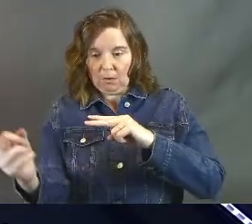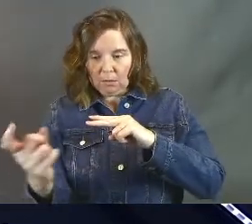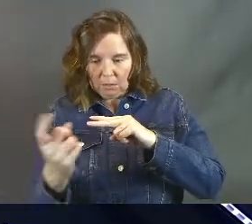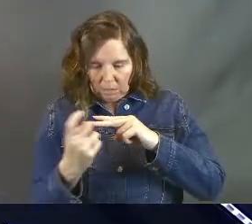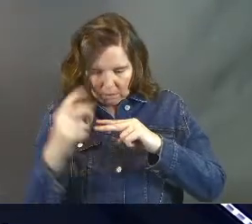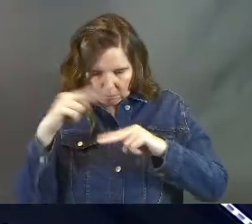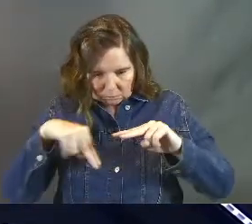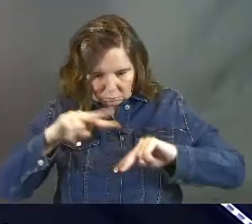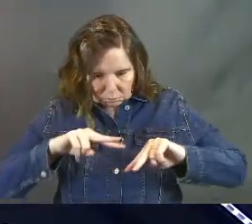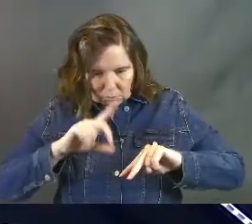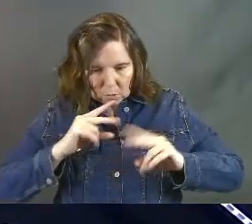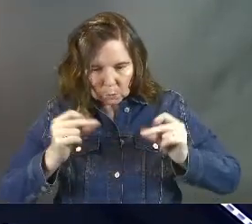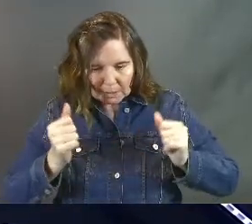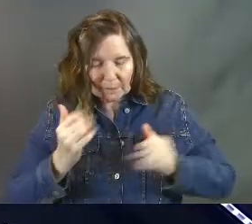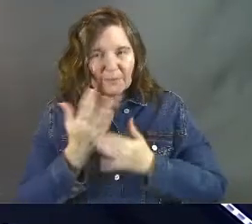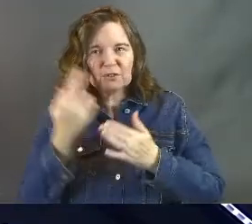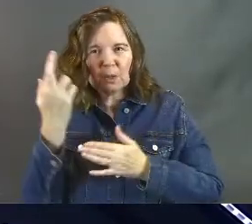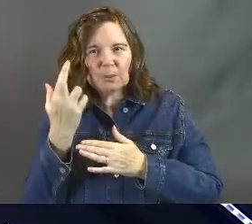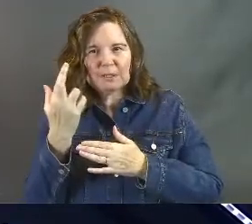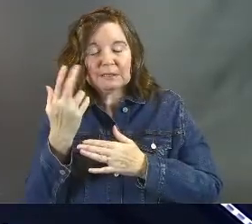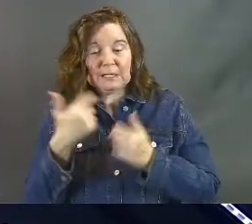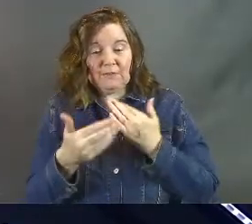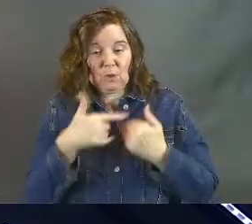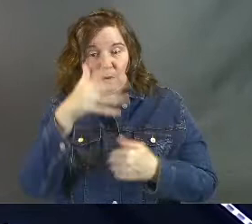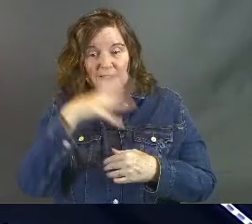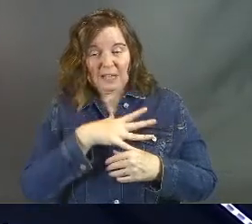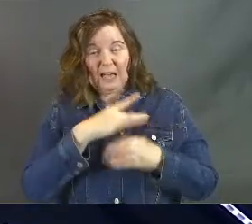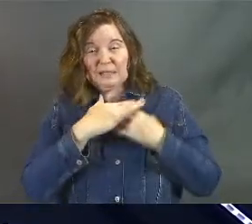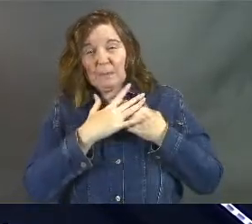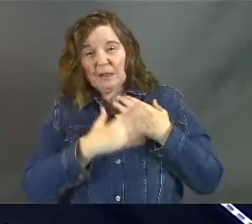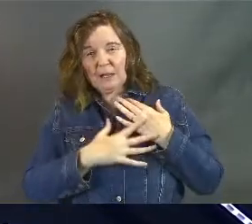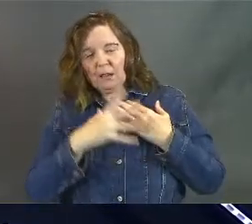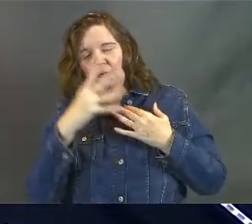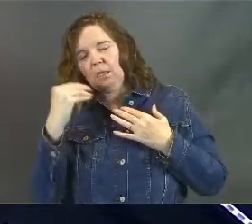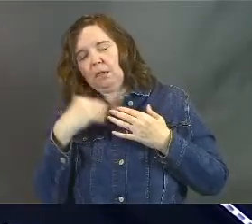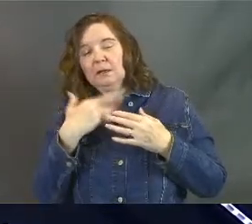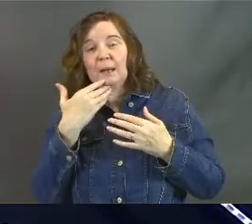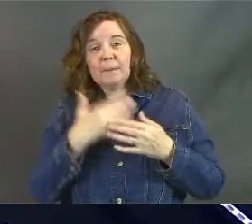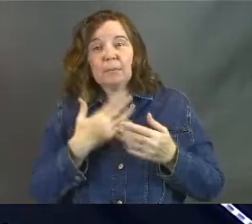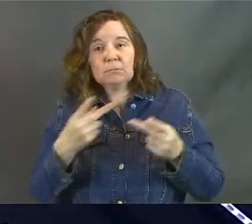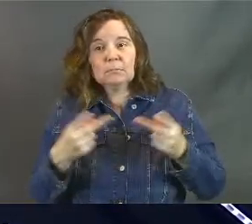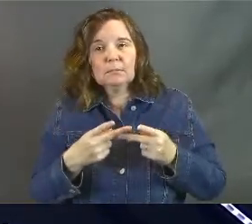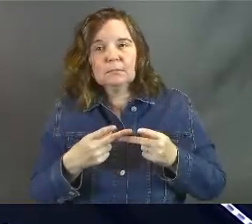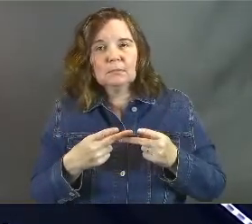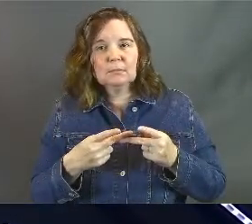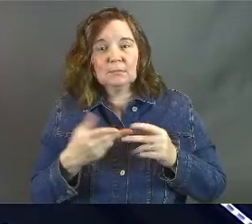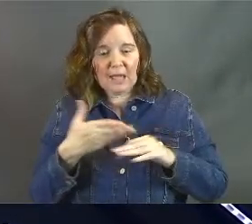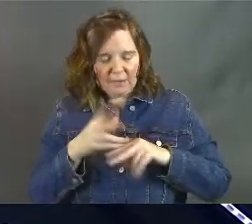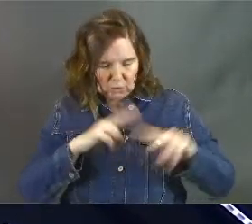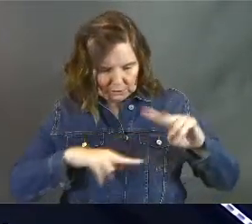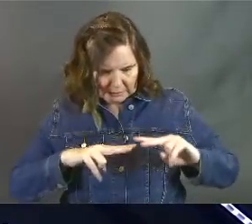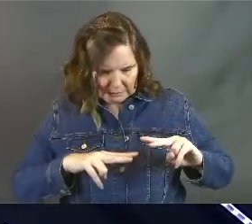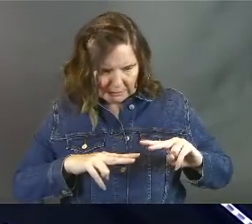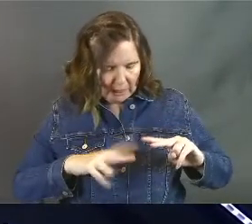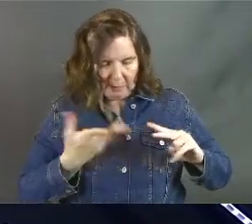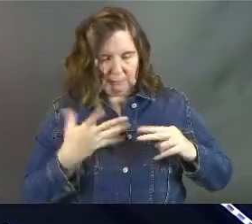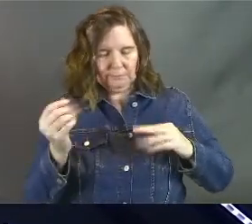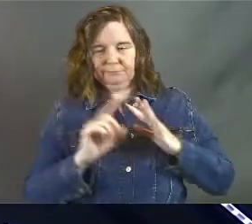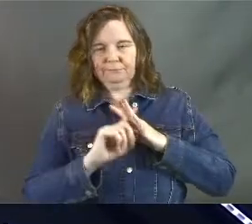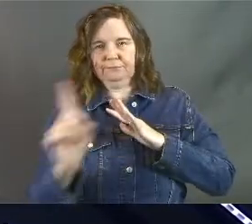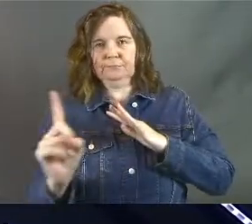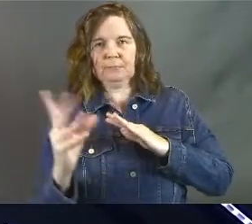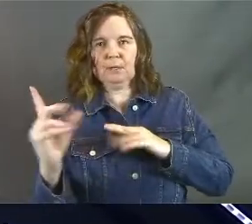him really quickly. And for some reason, even though this guy is bleeding and in such a bad state, after he sees him, he walks